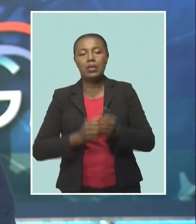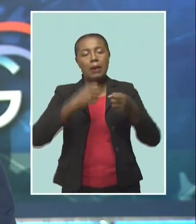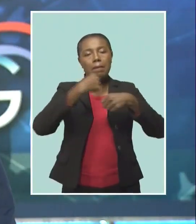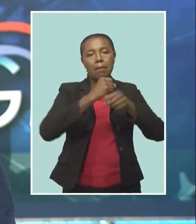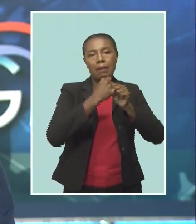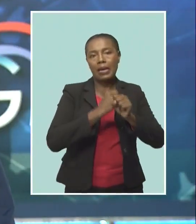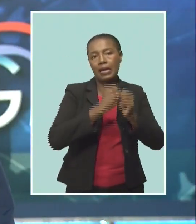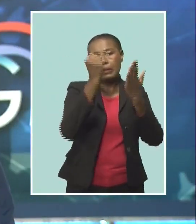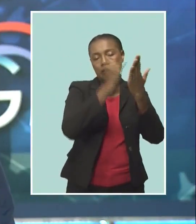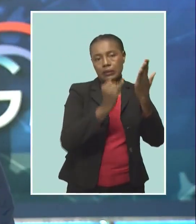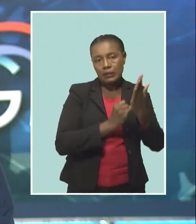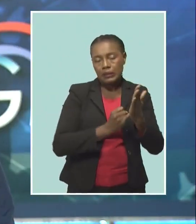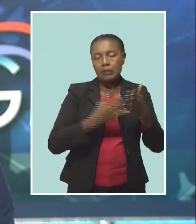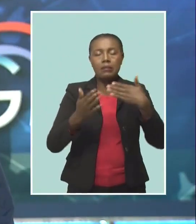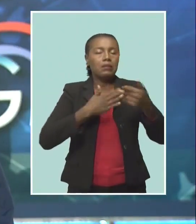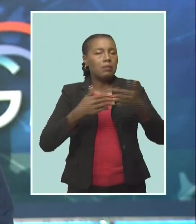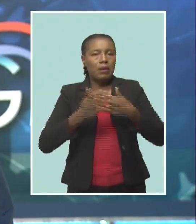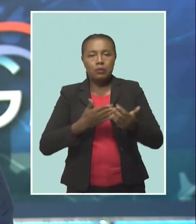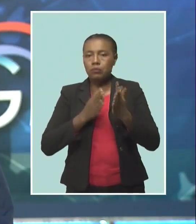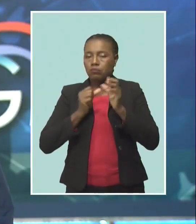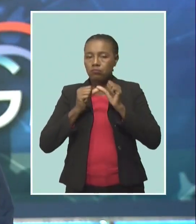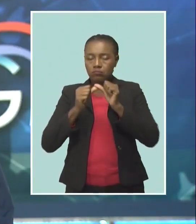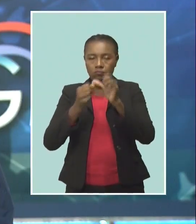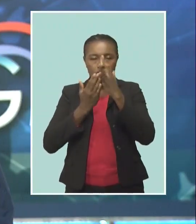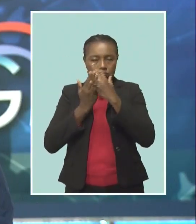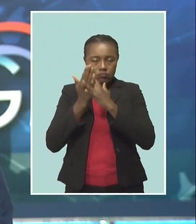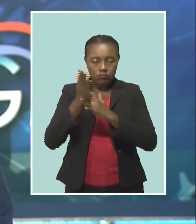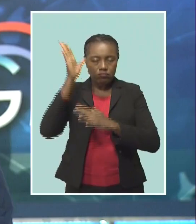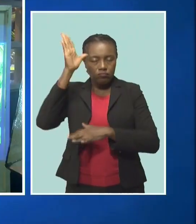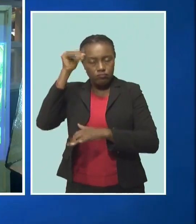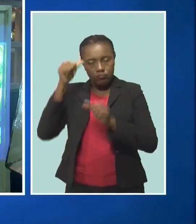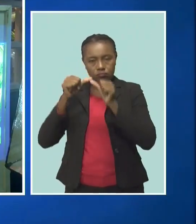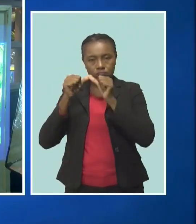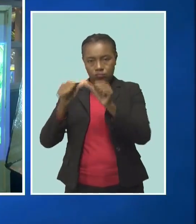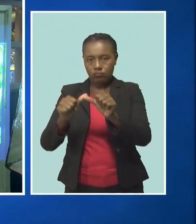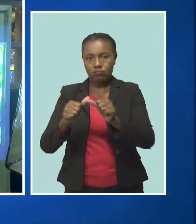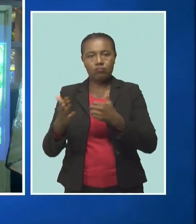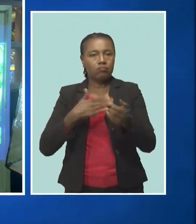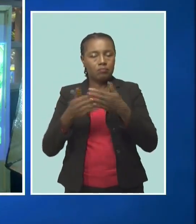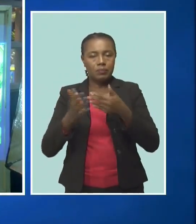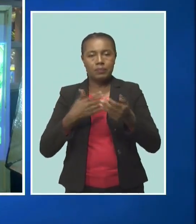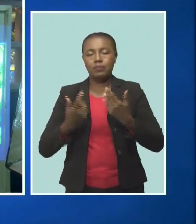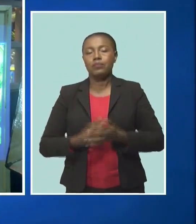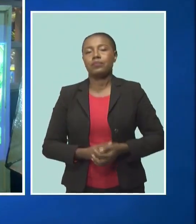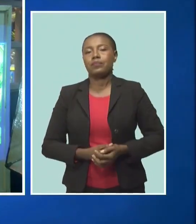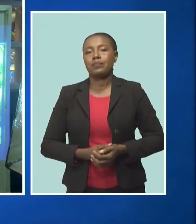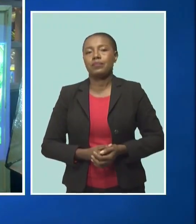he persevered despite the obstacles. And he pushed past the resistance.